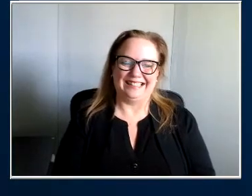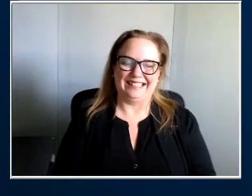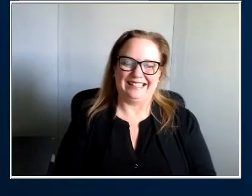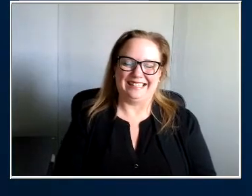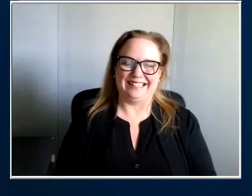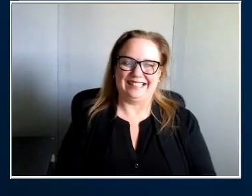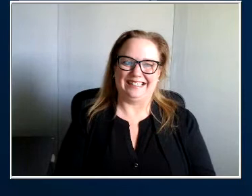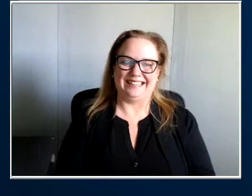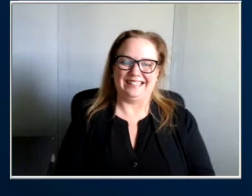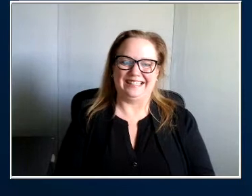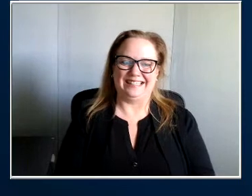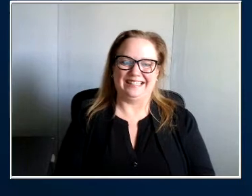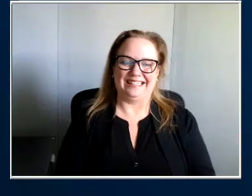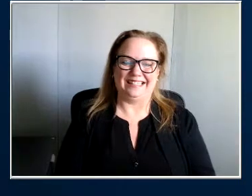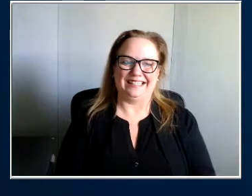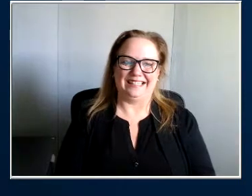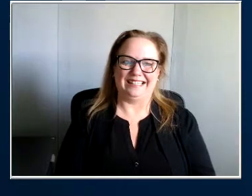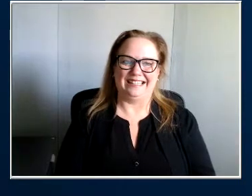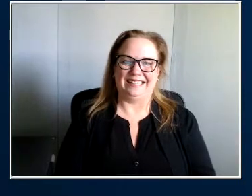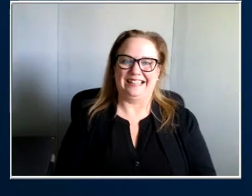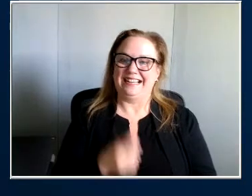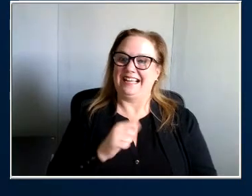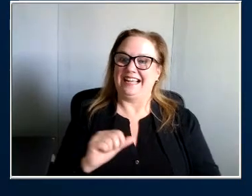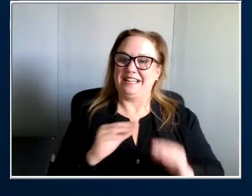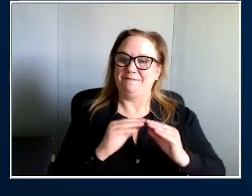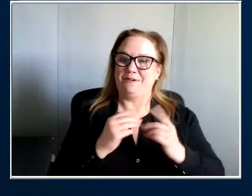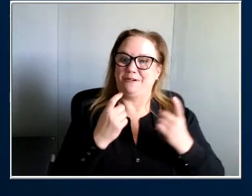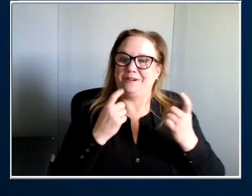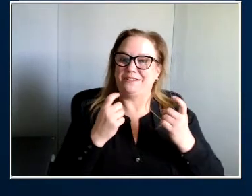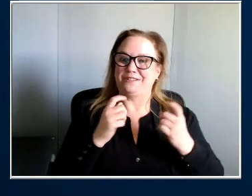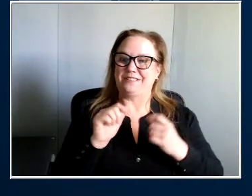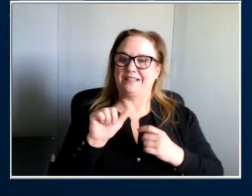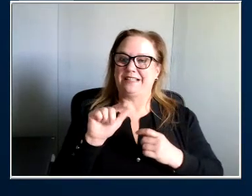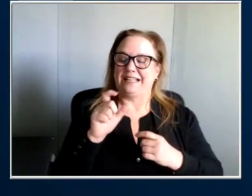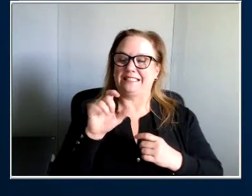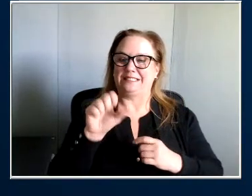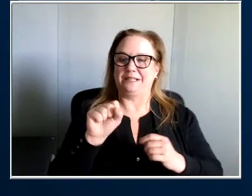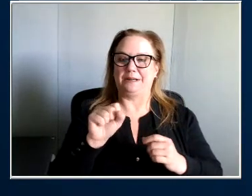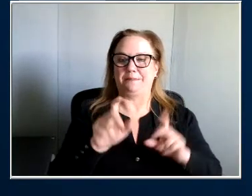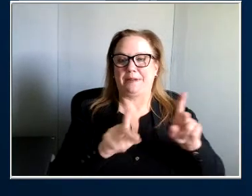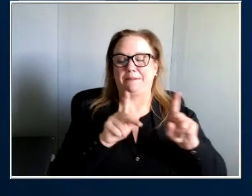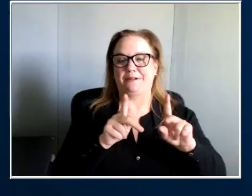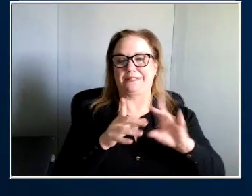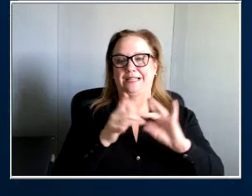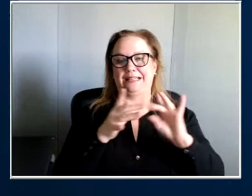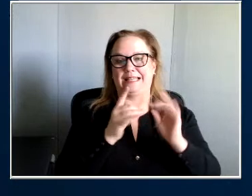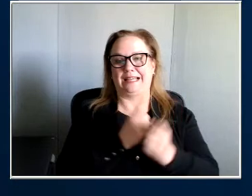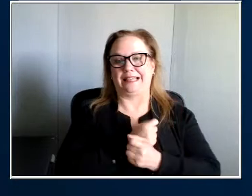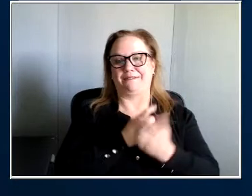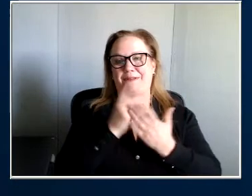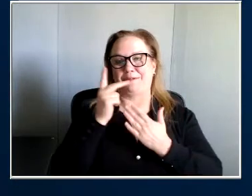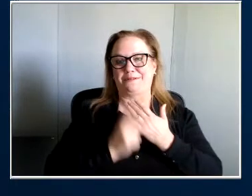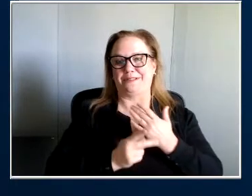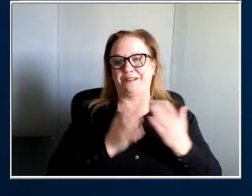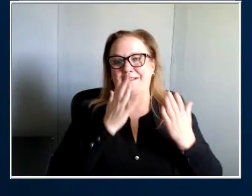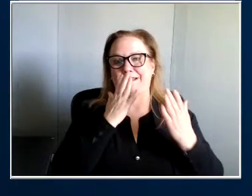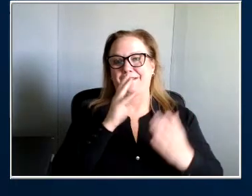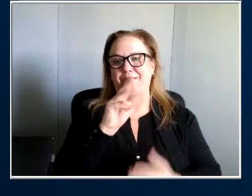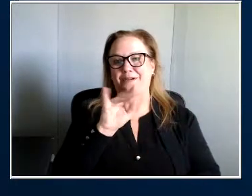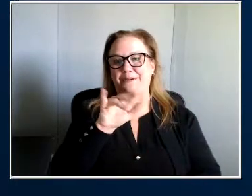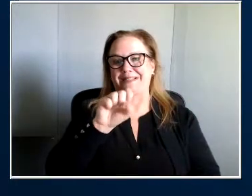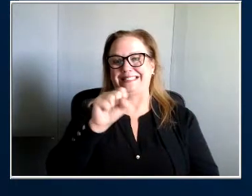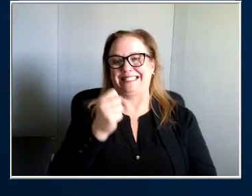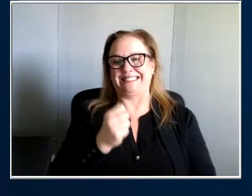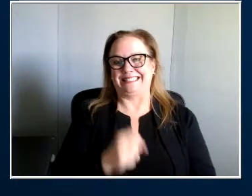All right. Any other questions today, Alexis? Just people writing in saying they love the program and they're so grateful for Missy's. They